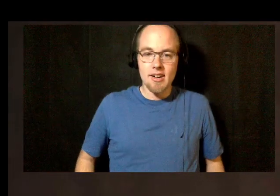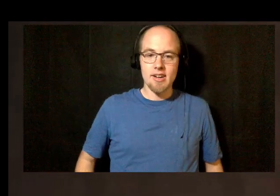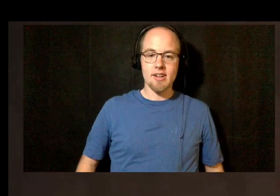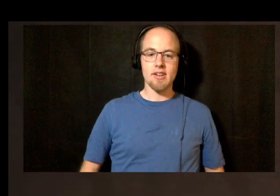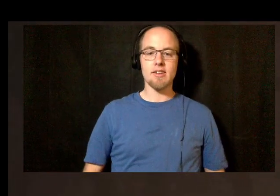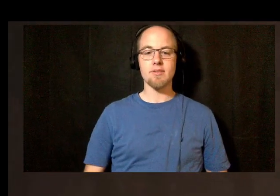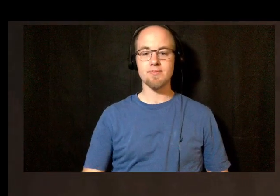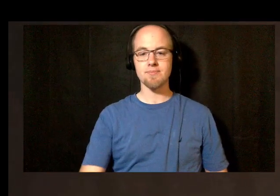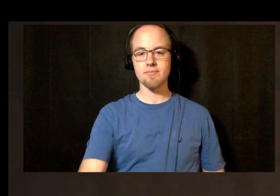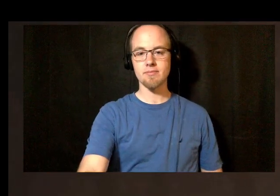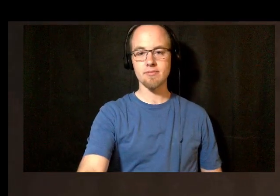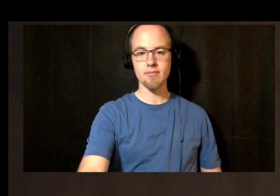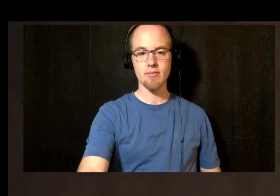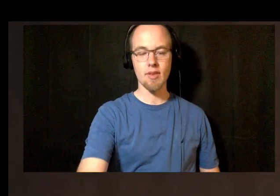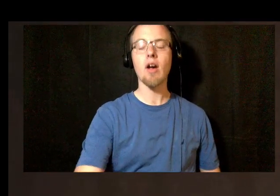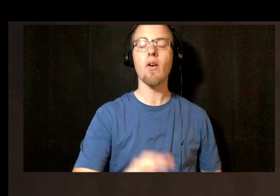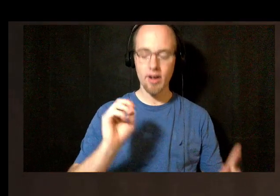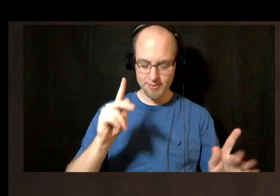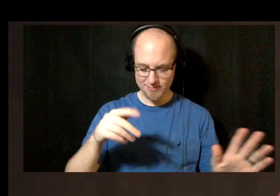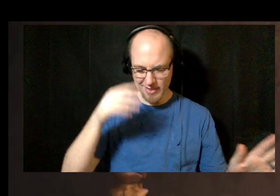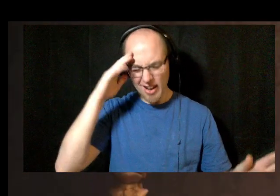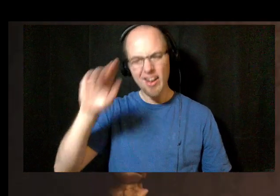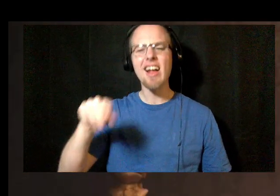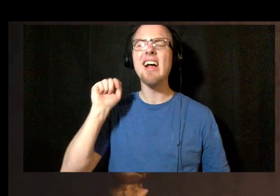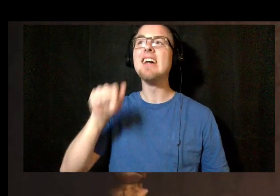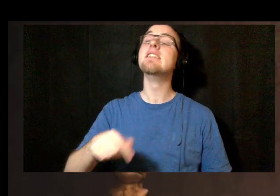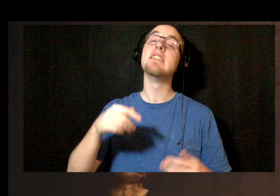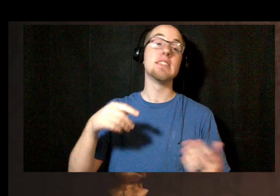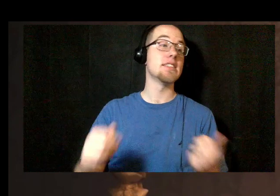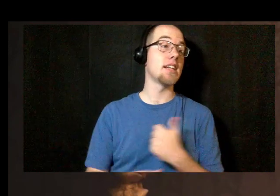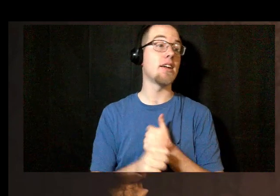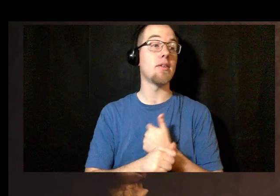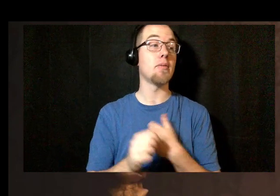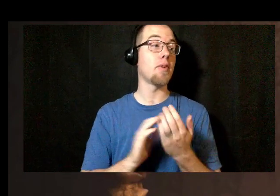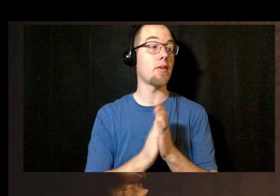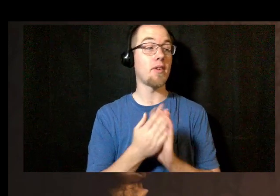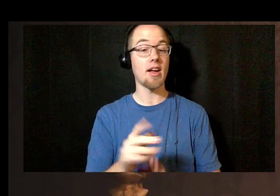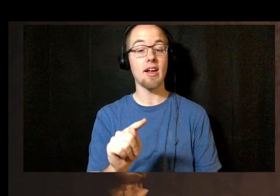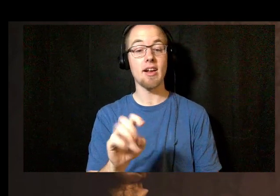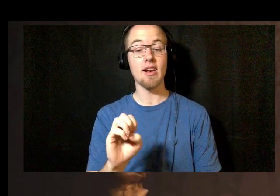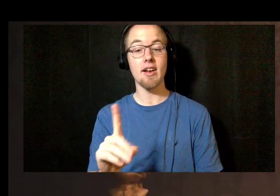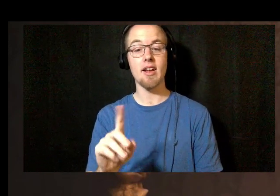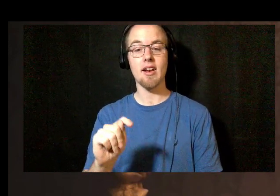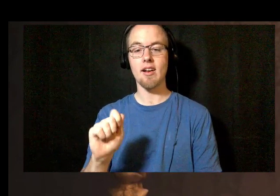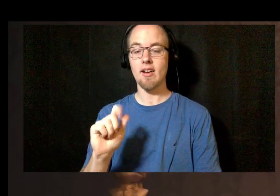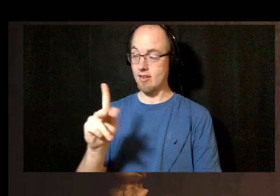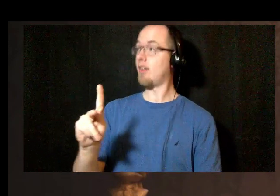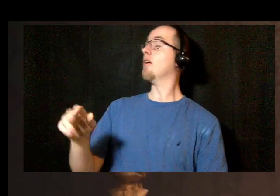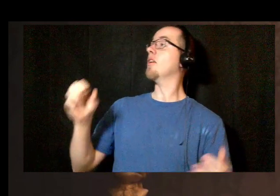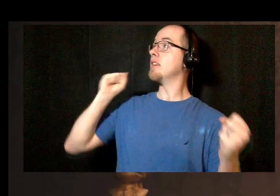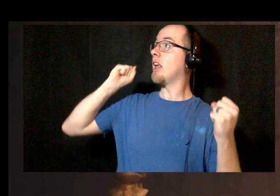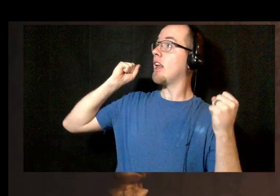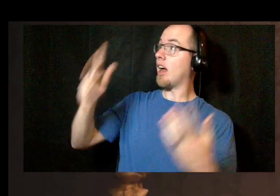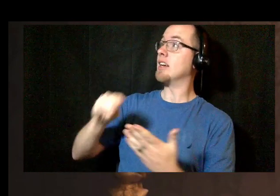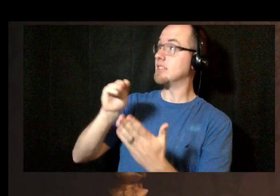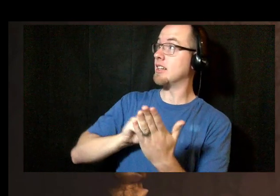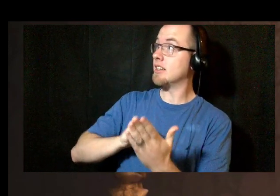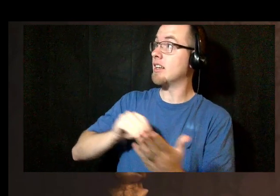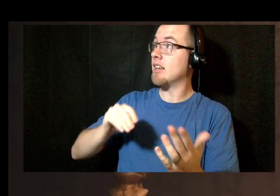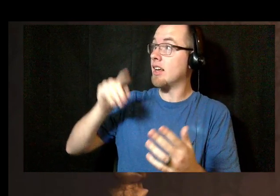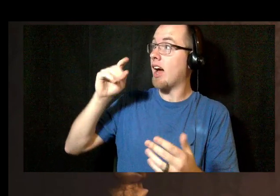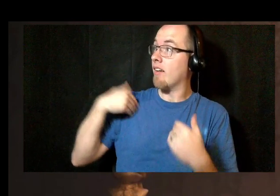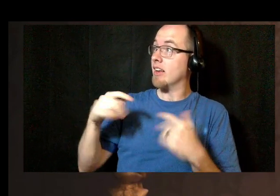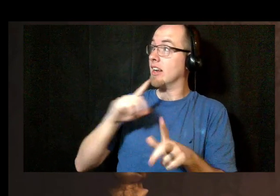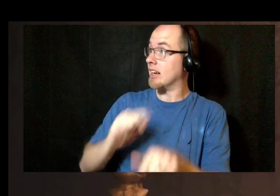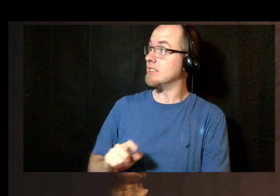I'm aware this is in danger of becoming a TED Talk at this point. Jeez, there's a lot of statistics. Is there going to be a test? That's right,